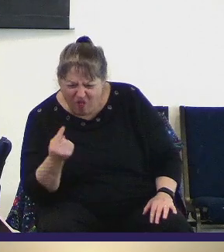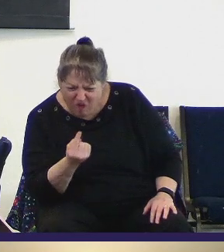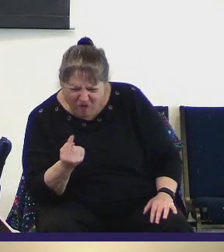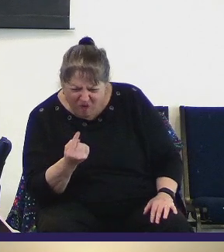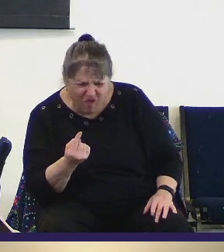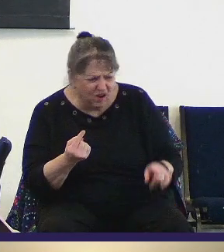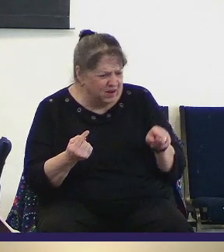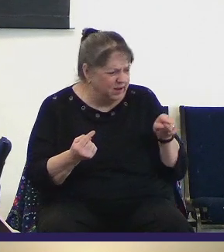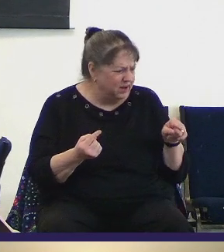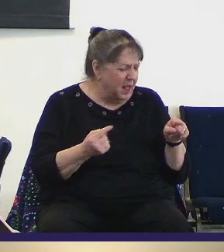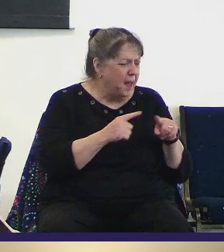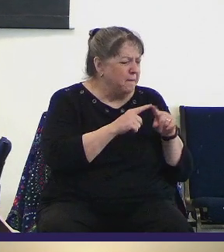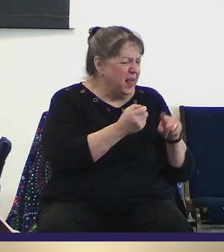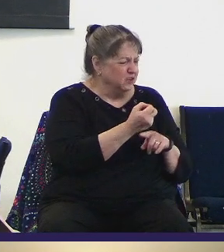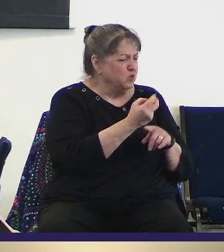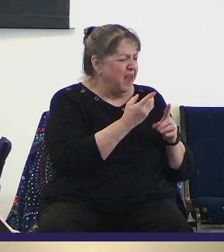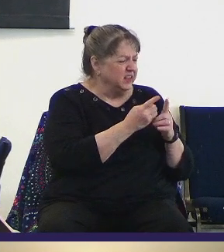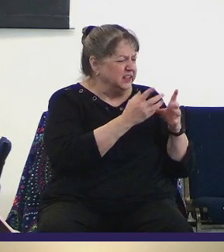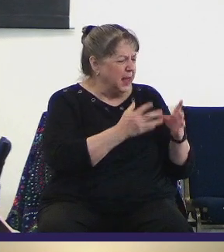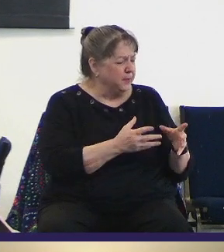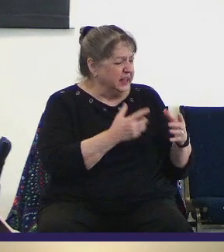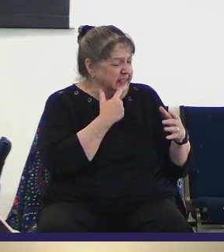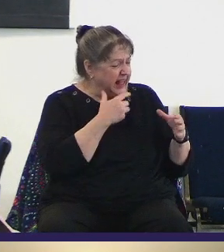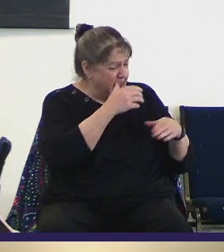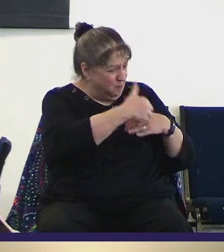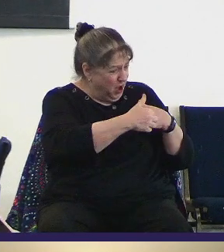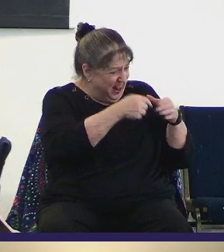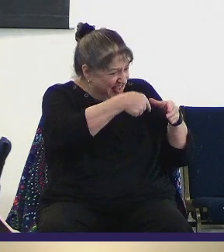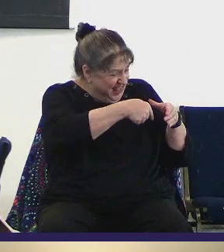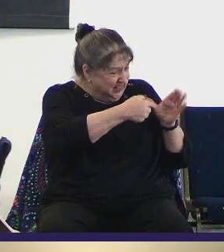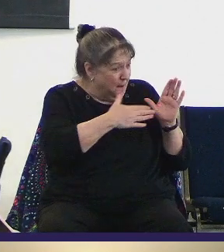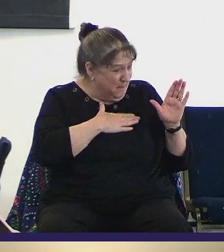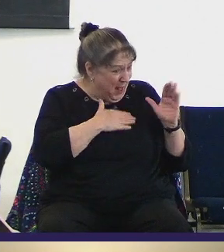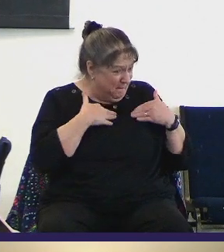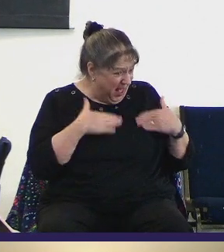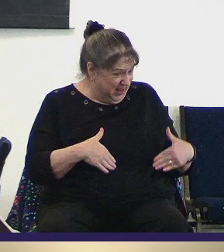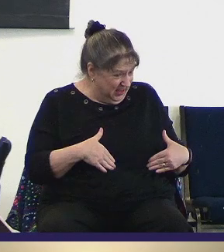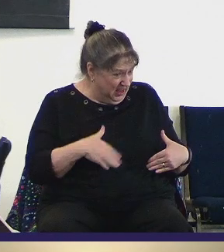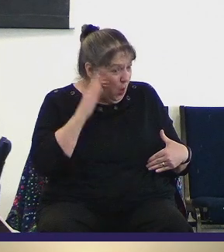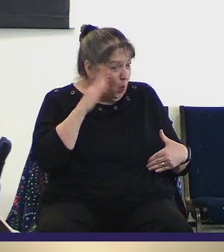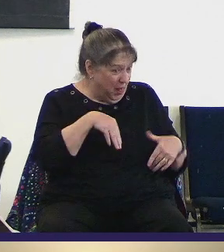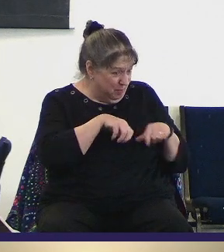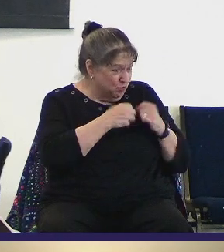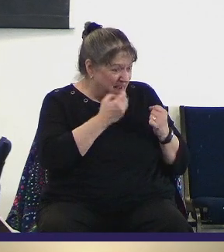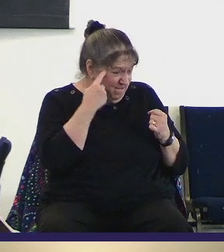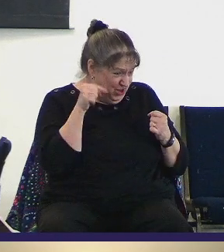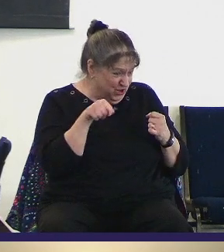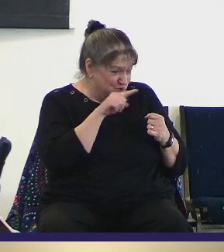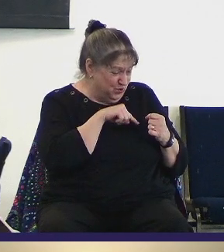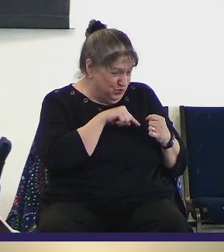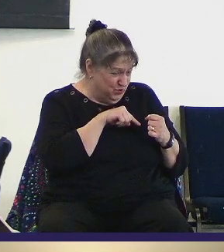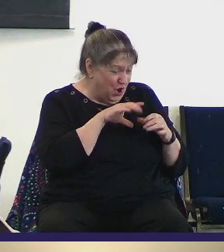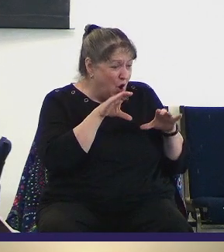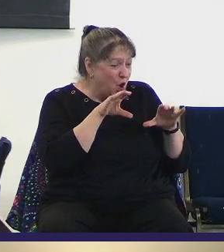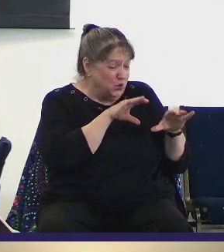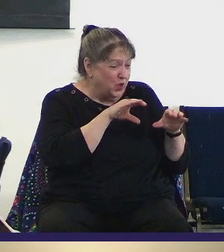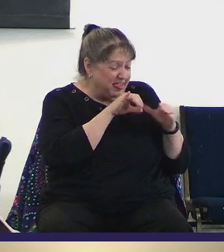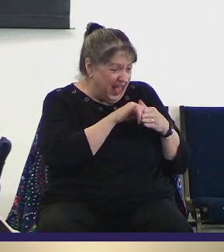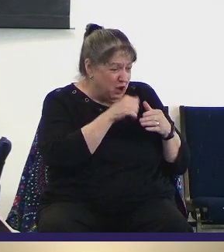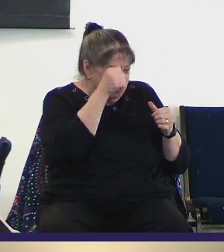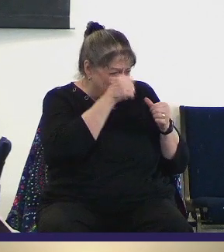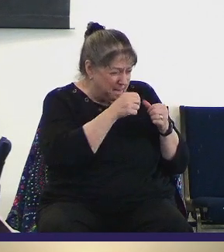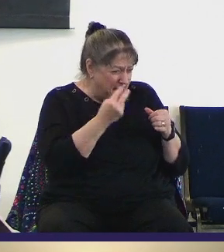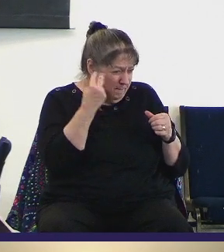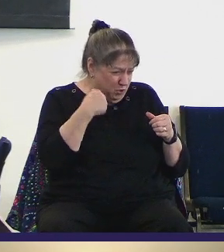knew would desert him, "This is my body, which is broken for you." Then he said, "Do this in remembrance of me." Let's partake